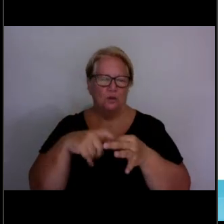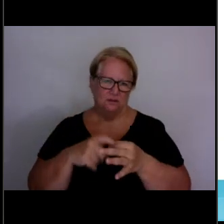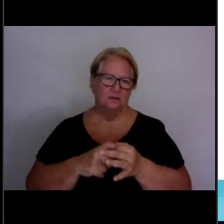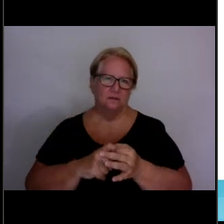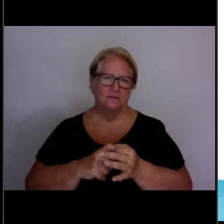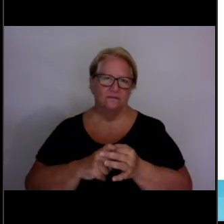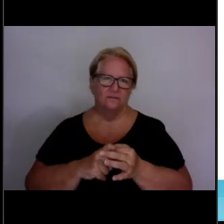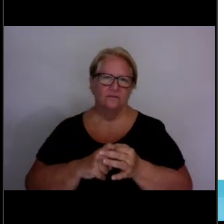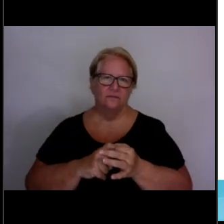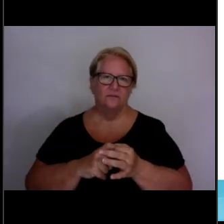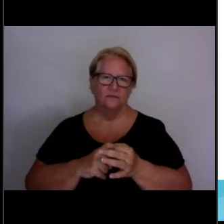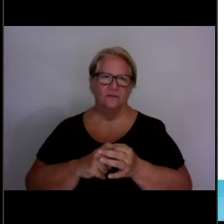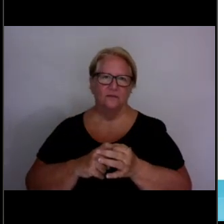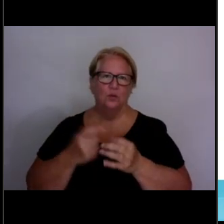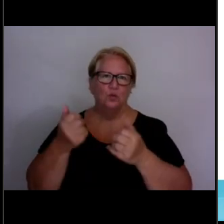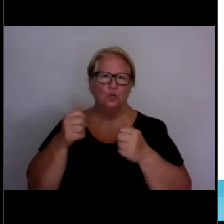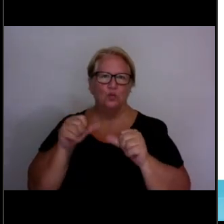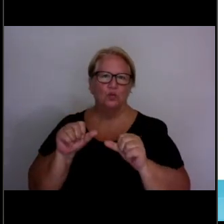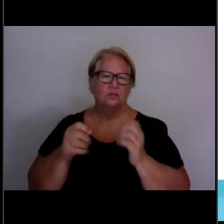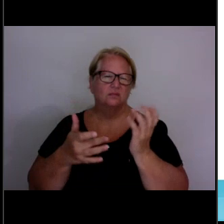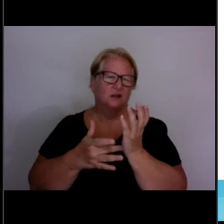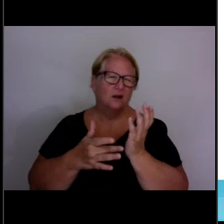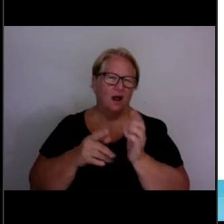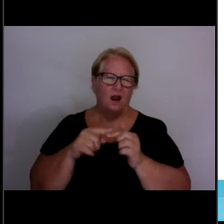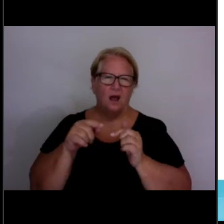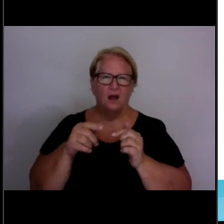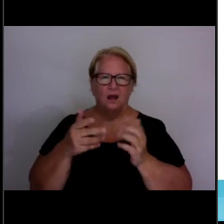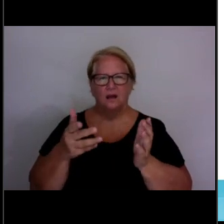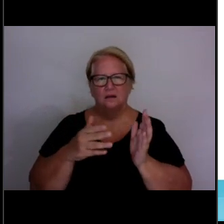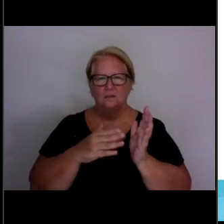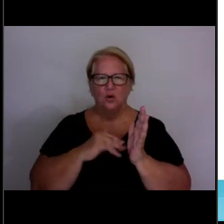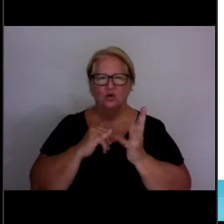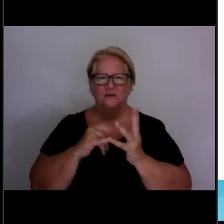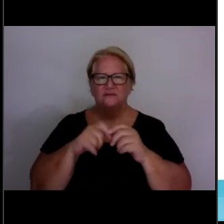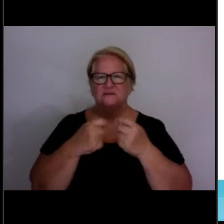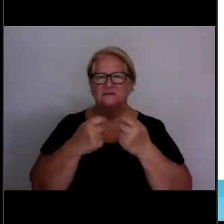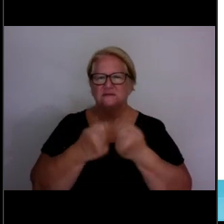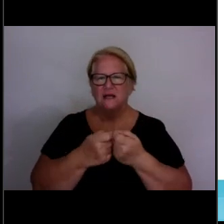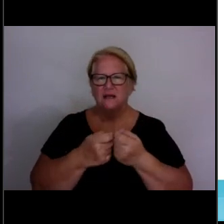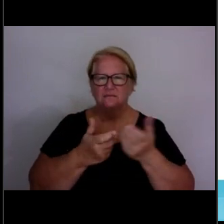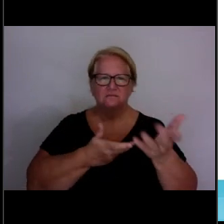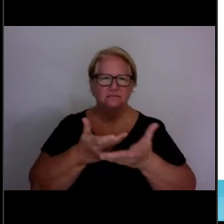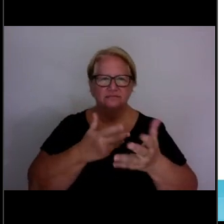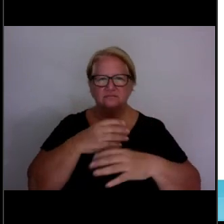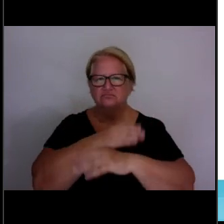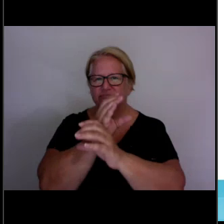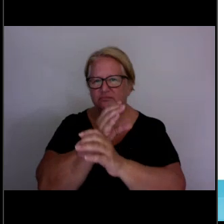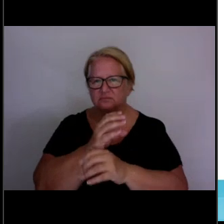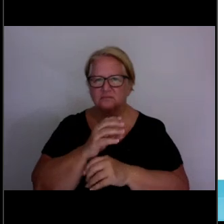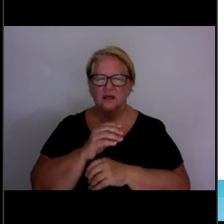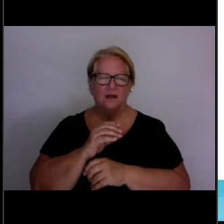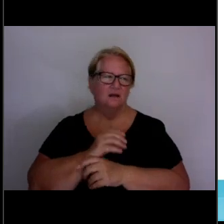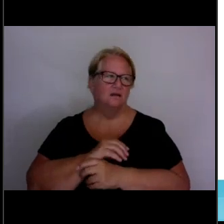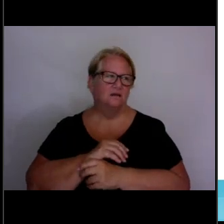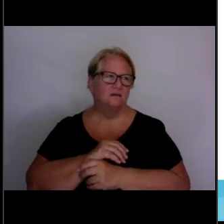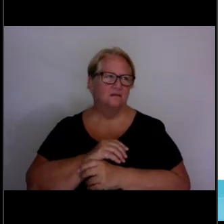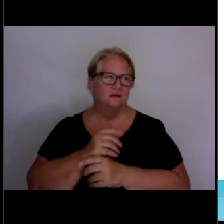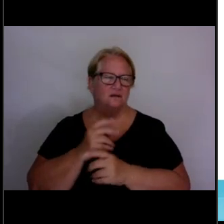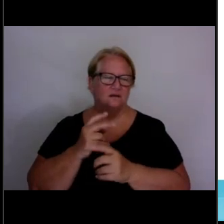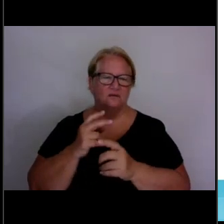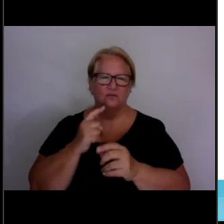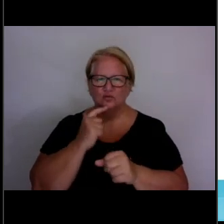is by using technology such as Microsoft Teams for conducting intake appointments and conferences